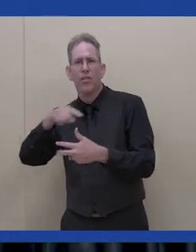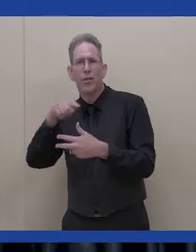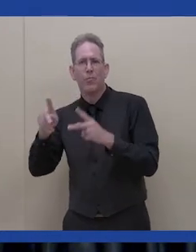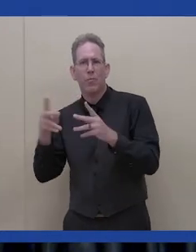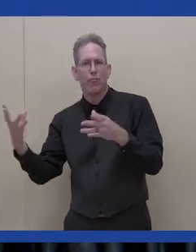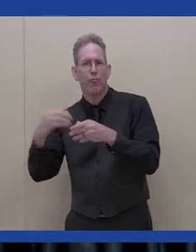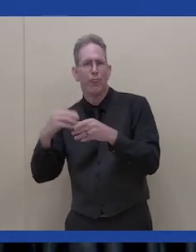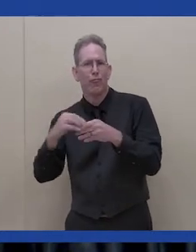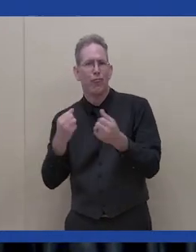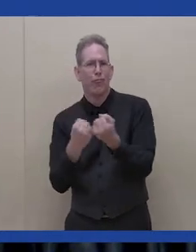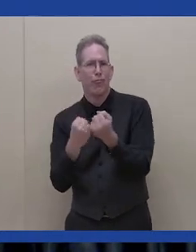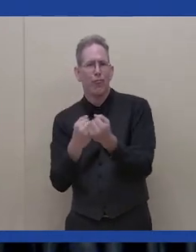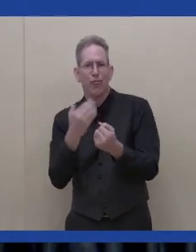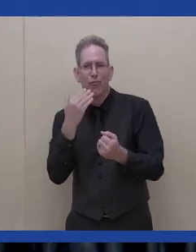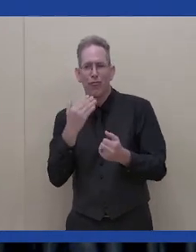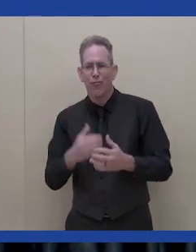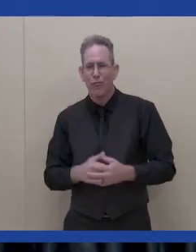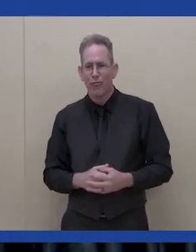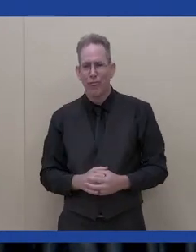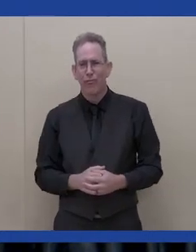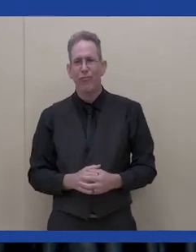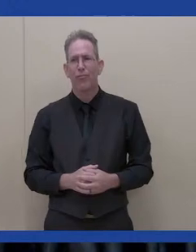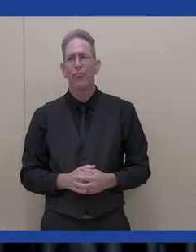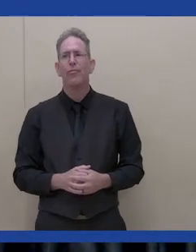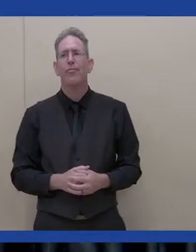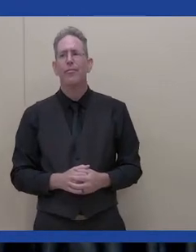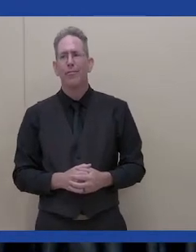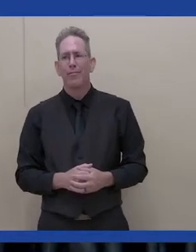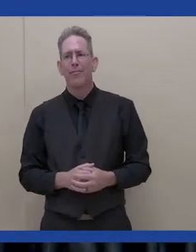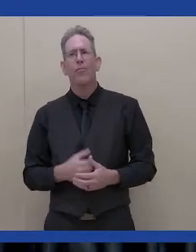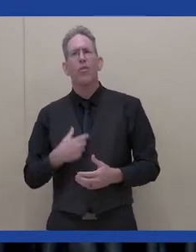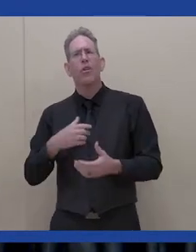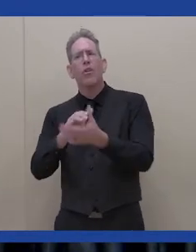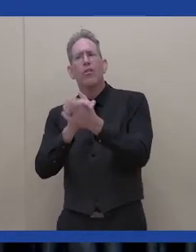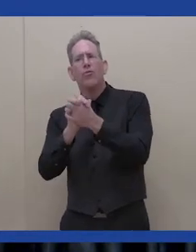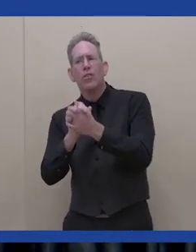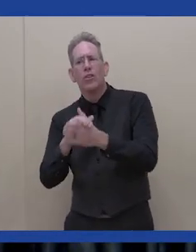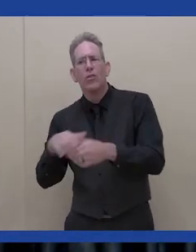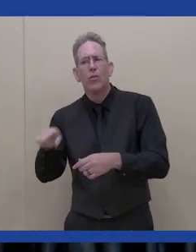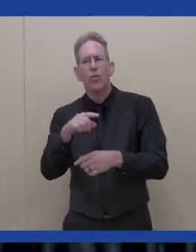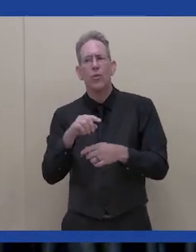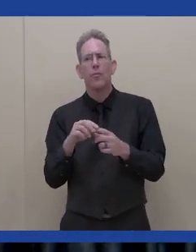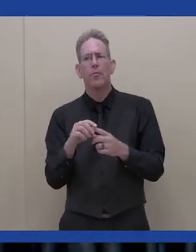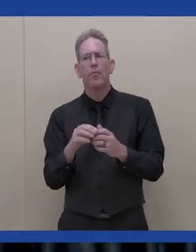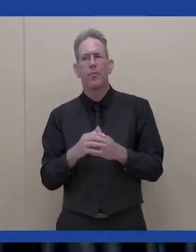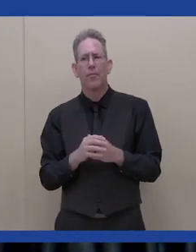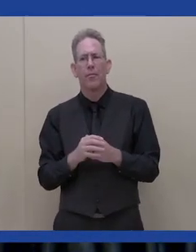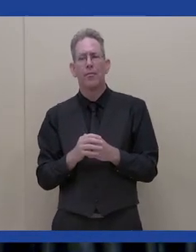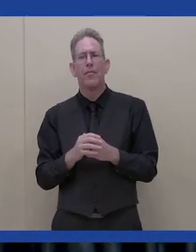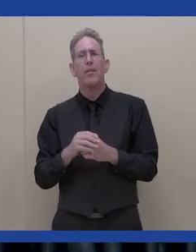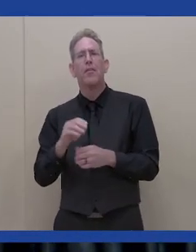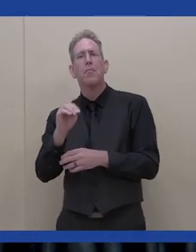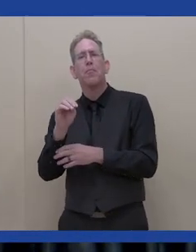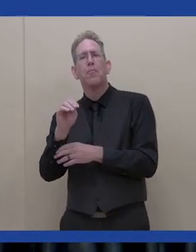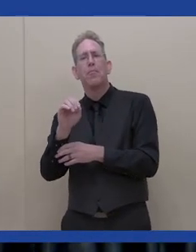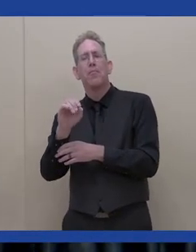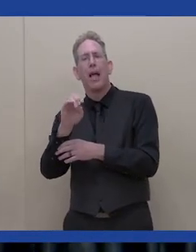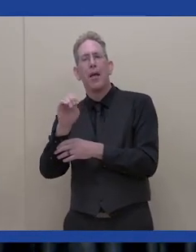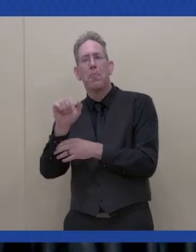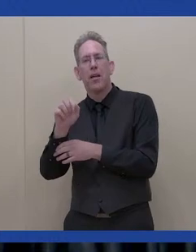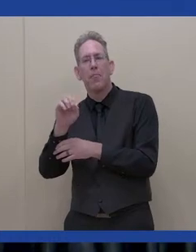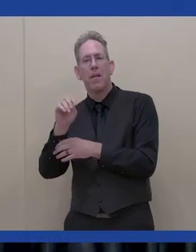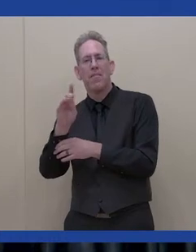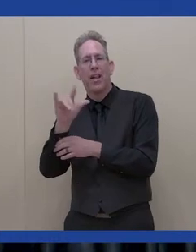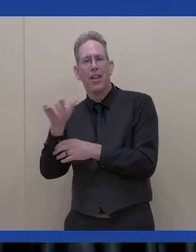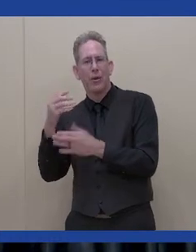Mayor Mulvaney Stanek, allow me to congratulate you on tonight's historic milestone. Thousands of Burlingtonians, your